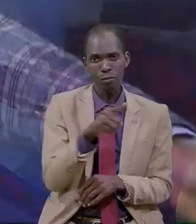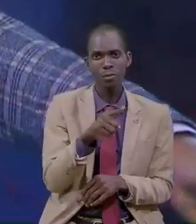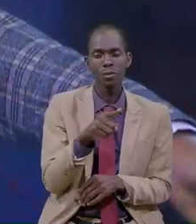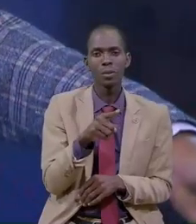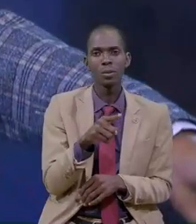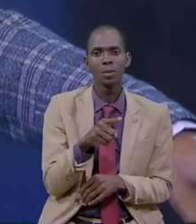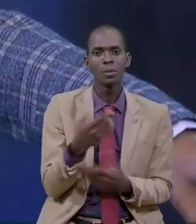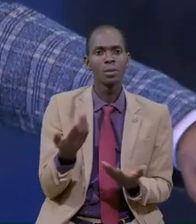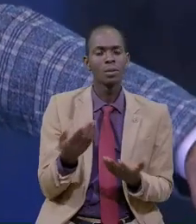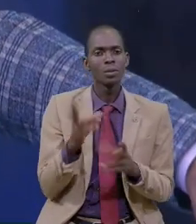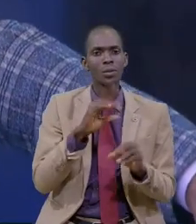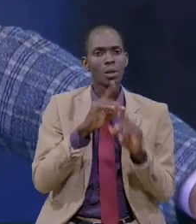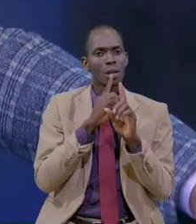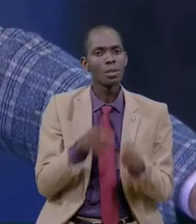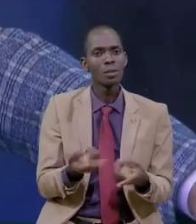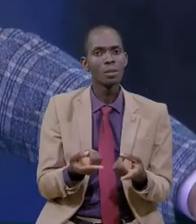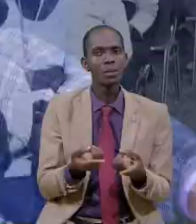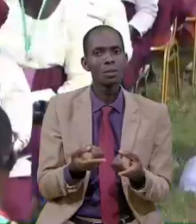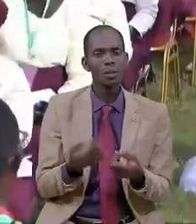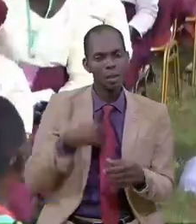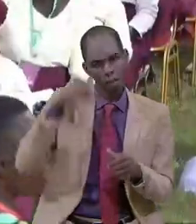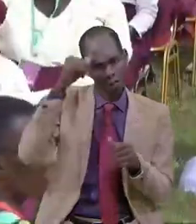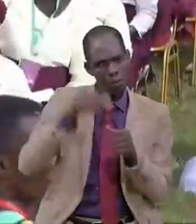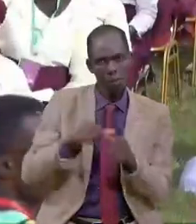Kumasi, amen, is not like when I came before.